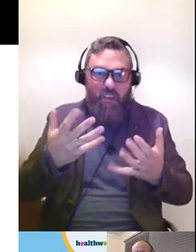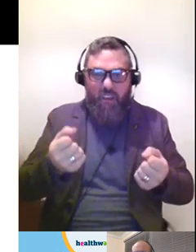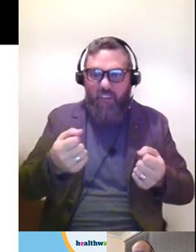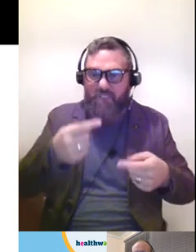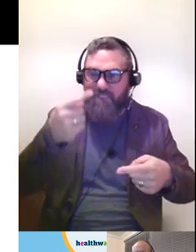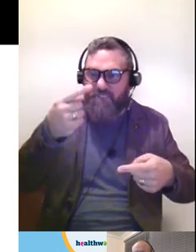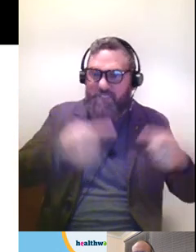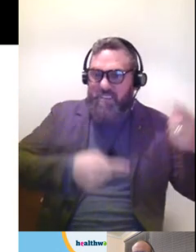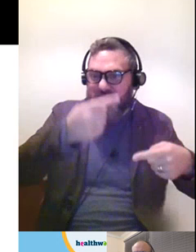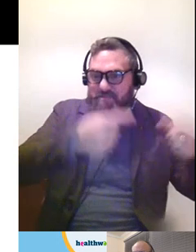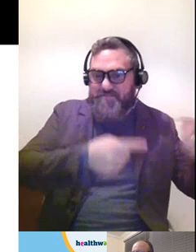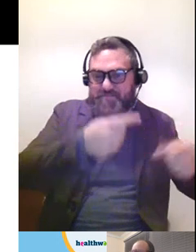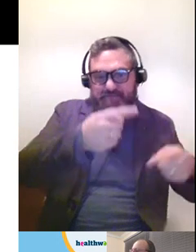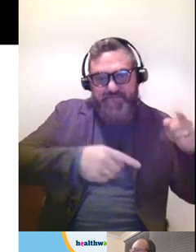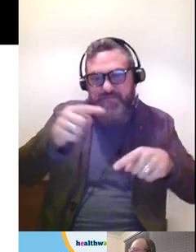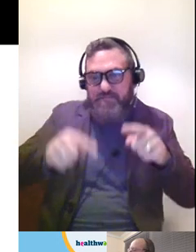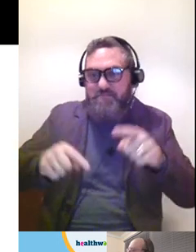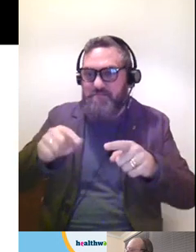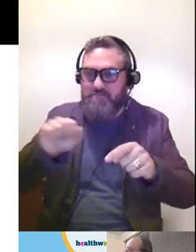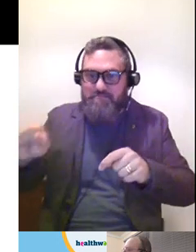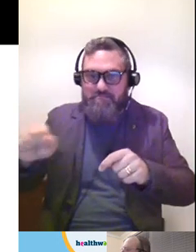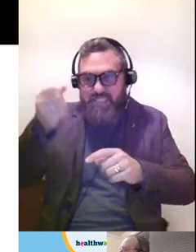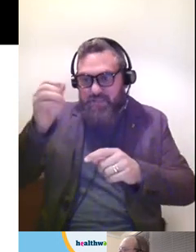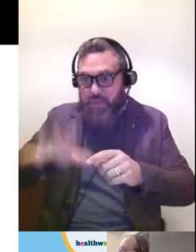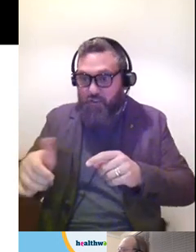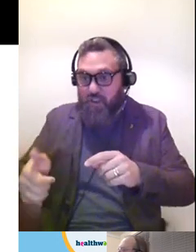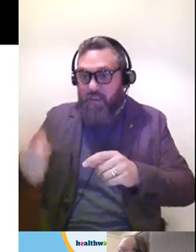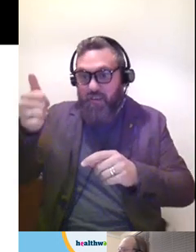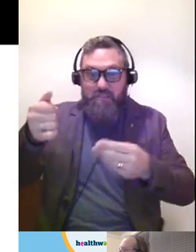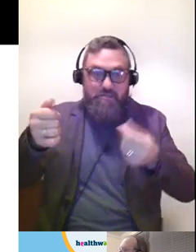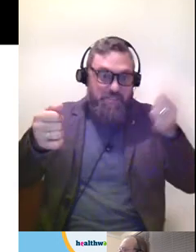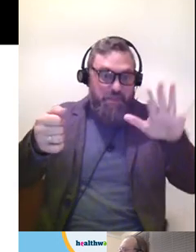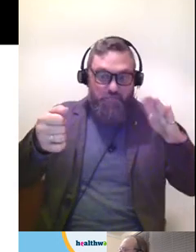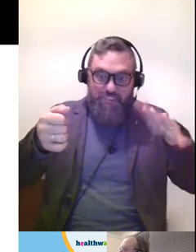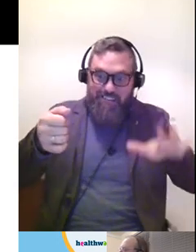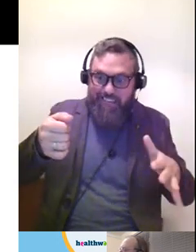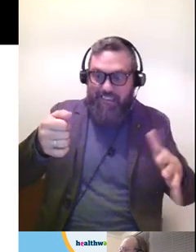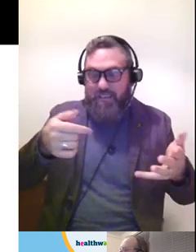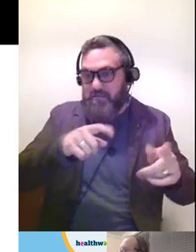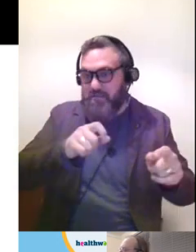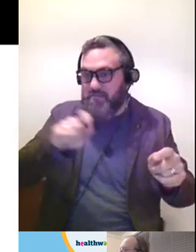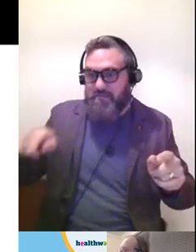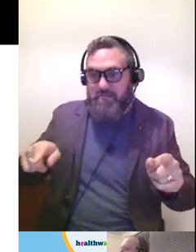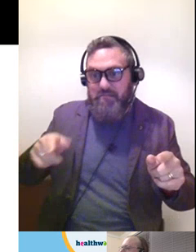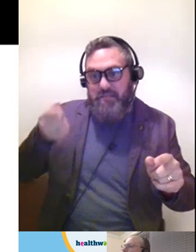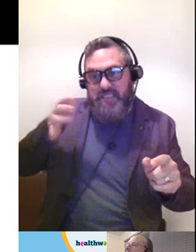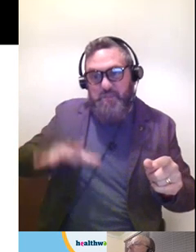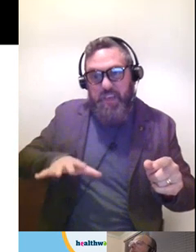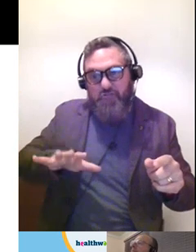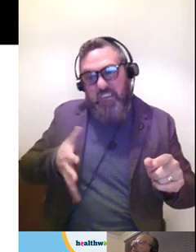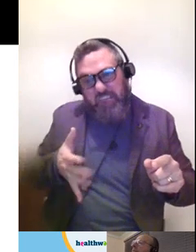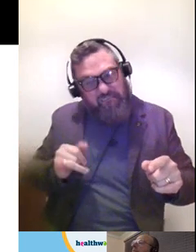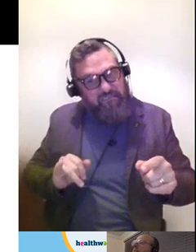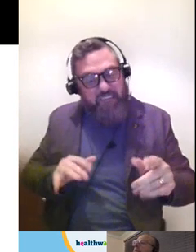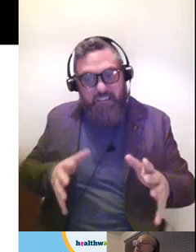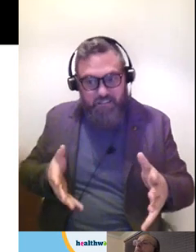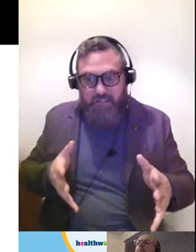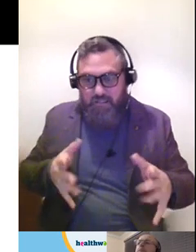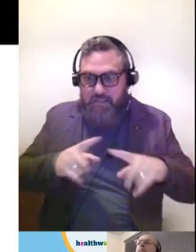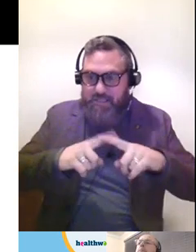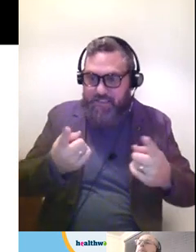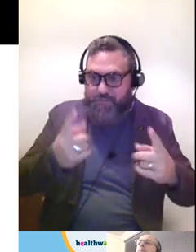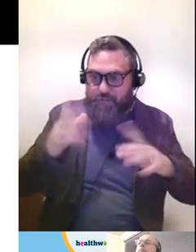between the experiences that people have of either accessing or using the different